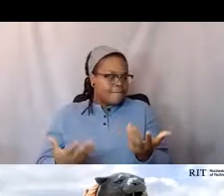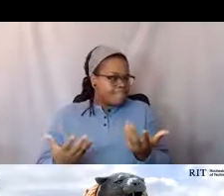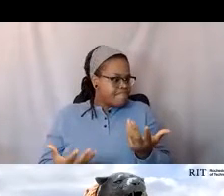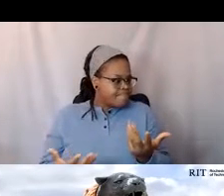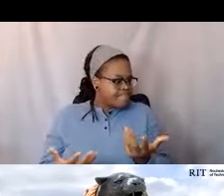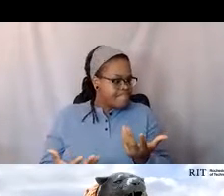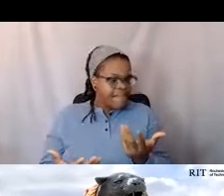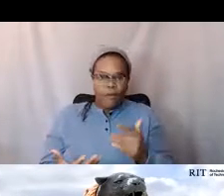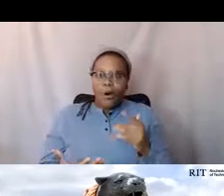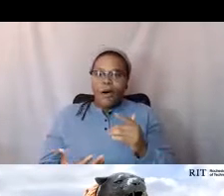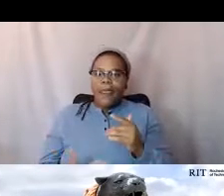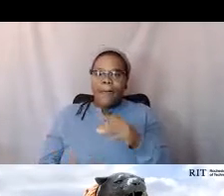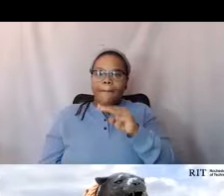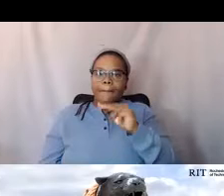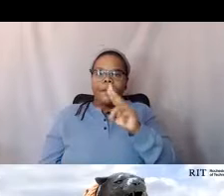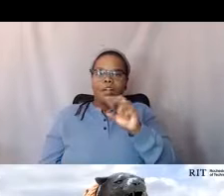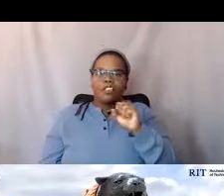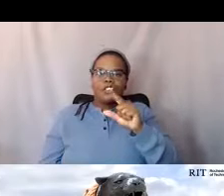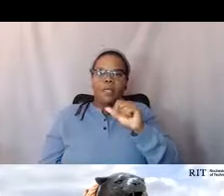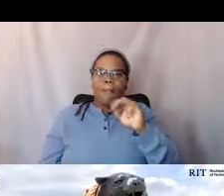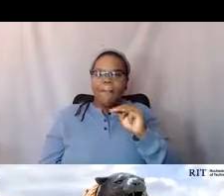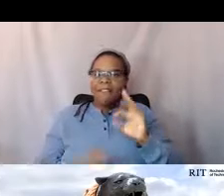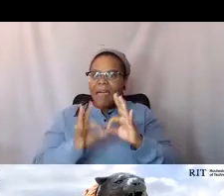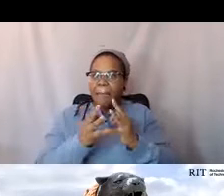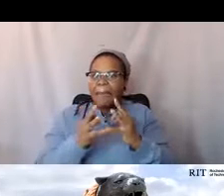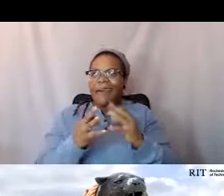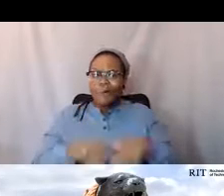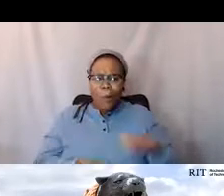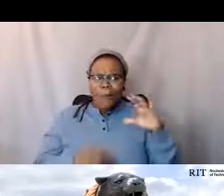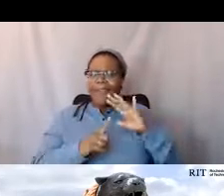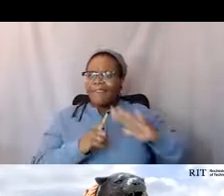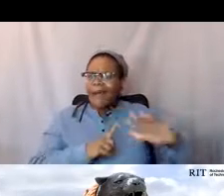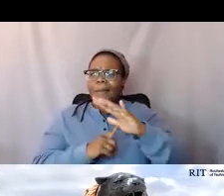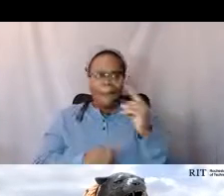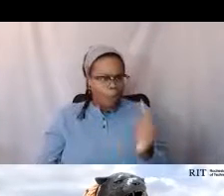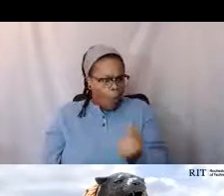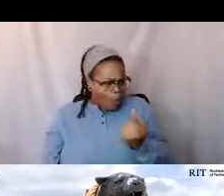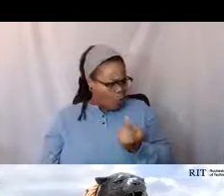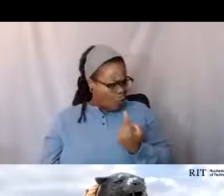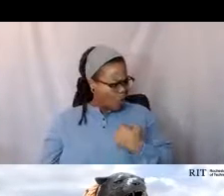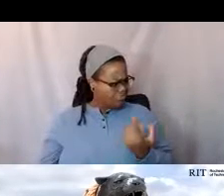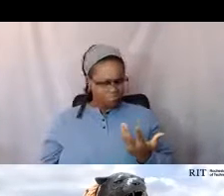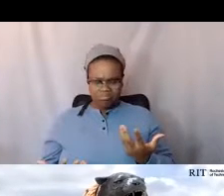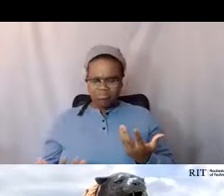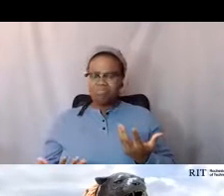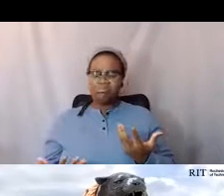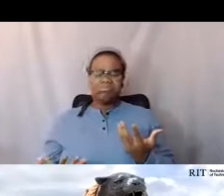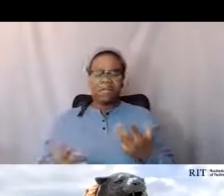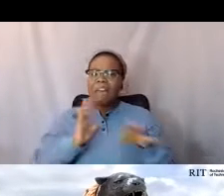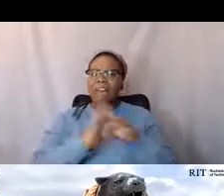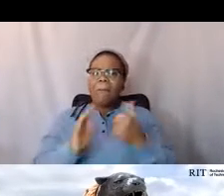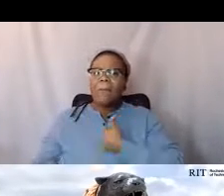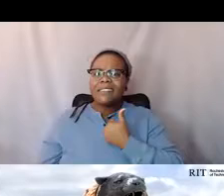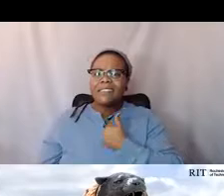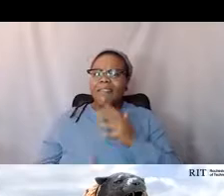grown up in a Muslim family. So I grew up in an environment where I felt like, am I the only one? I found myself so a lot